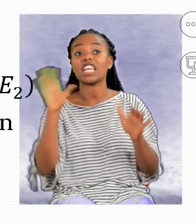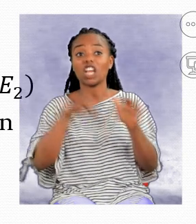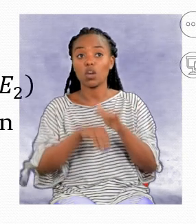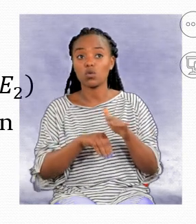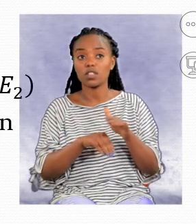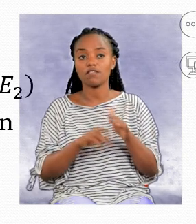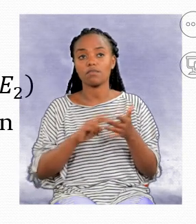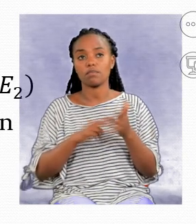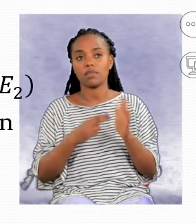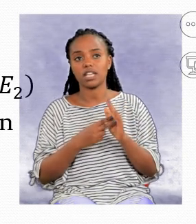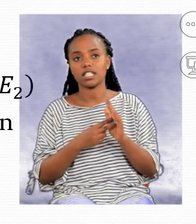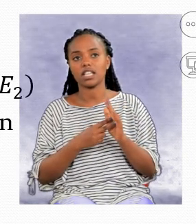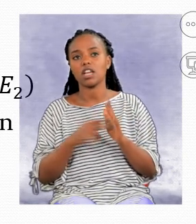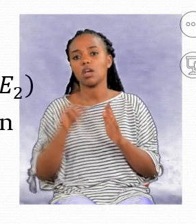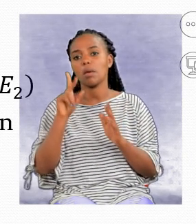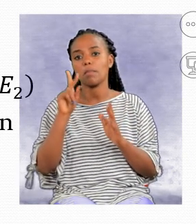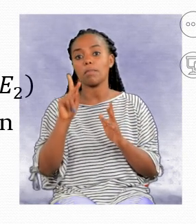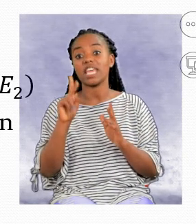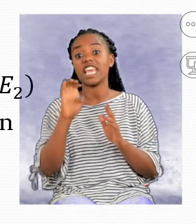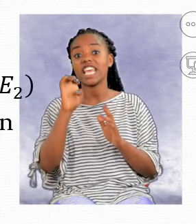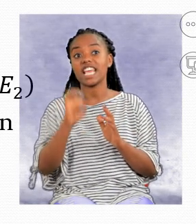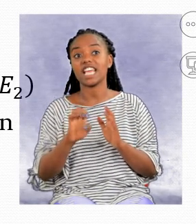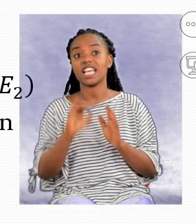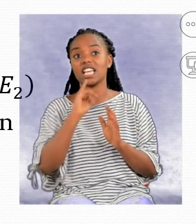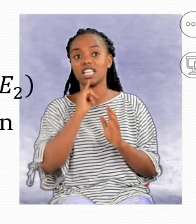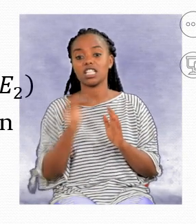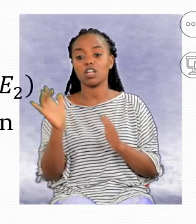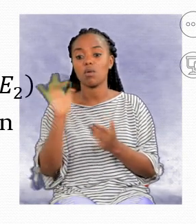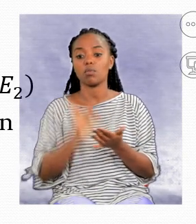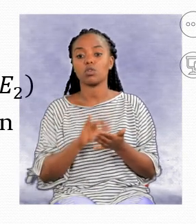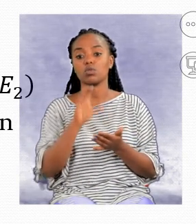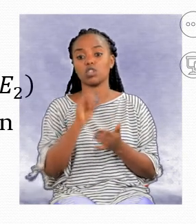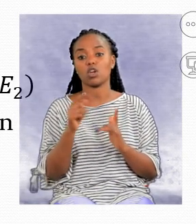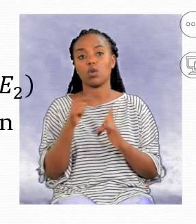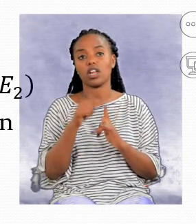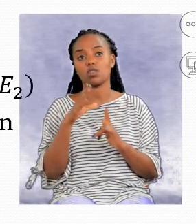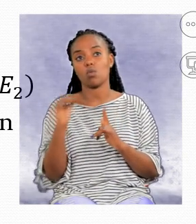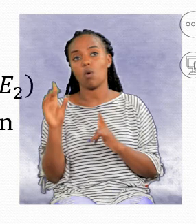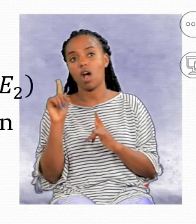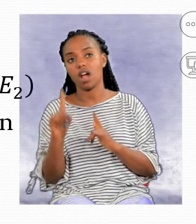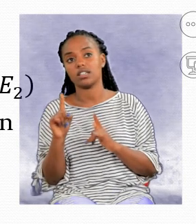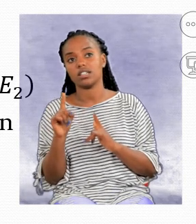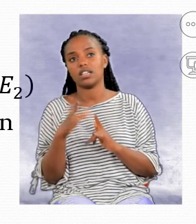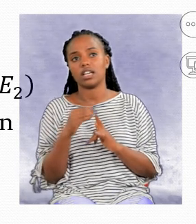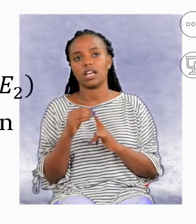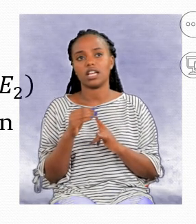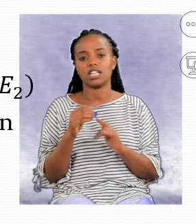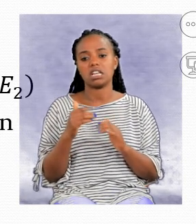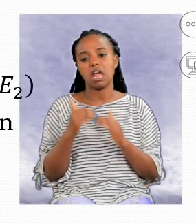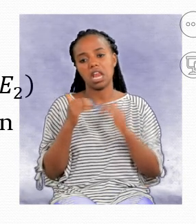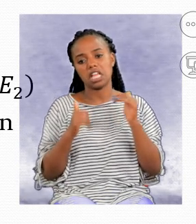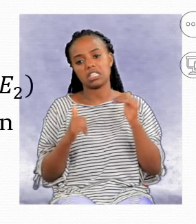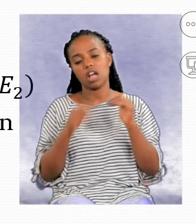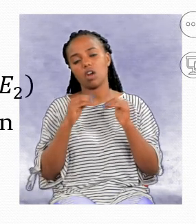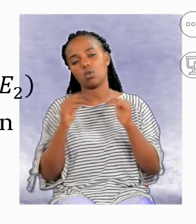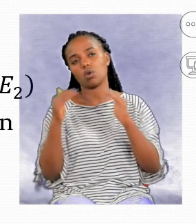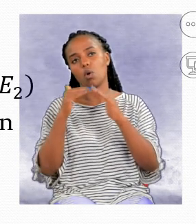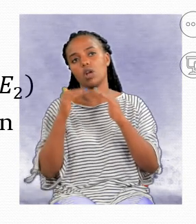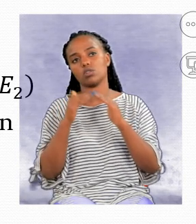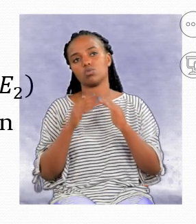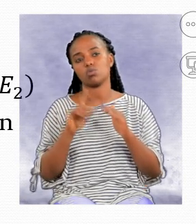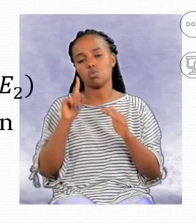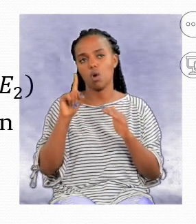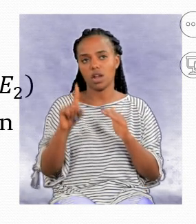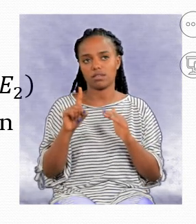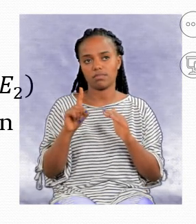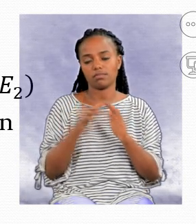the probability of an event is this between 0 and 1 including 1 and 0. It is 0 less than or equal to probability of an event. This is less